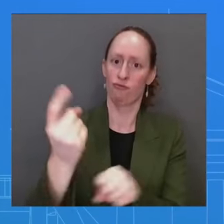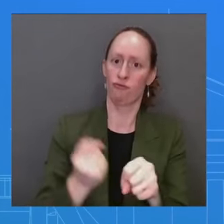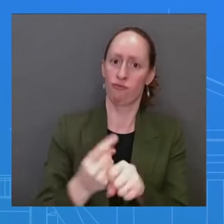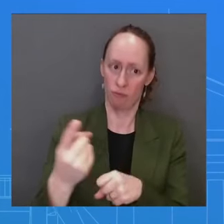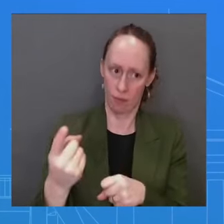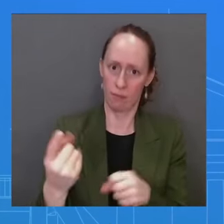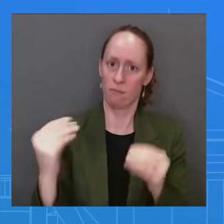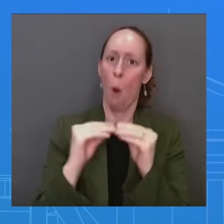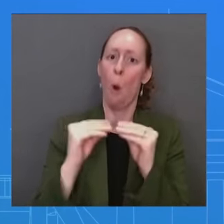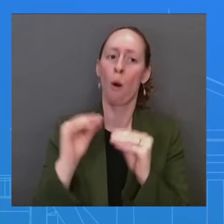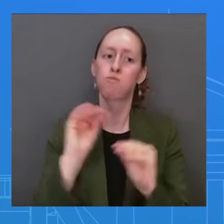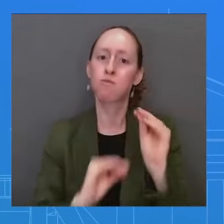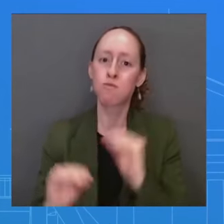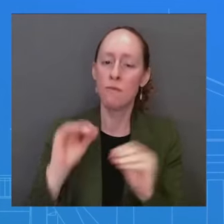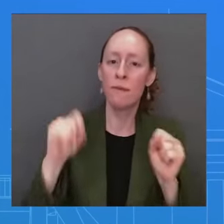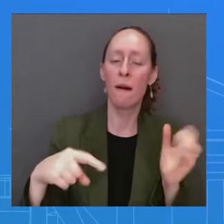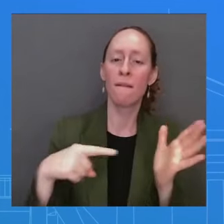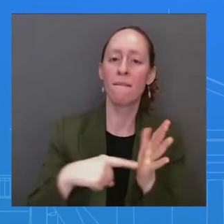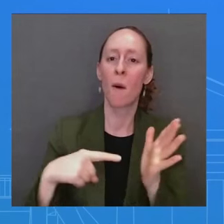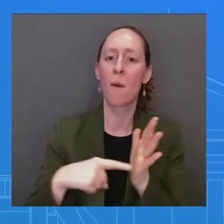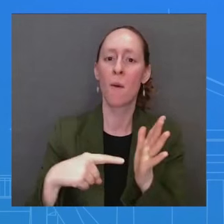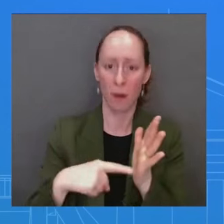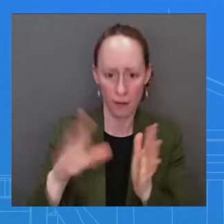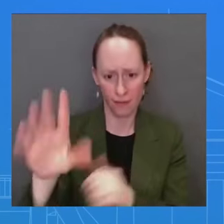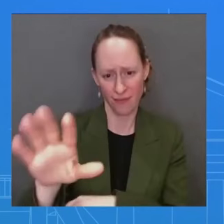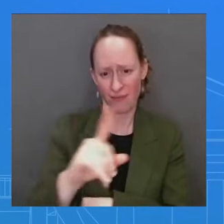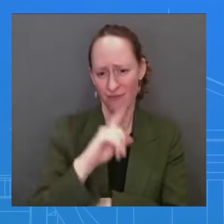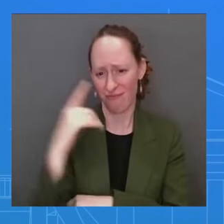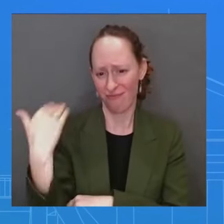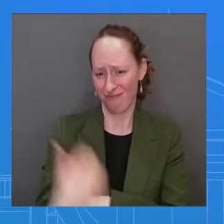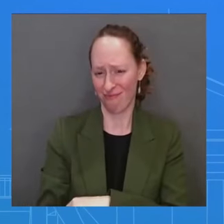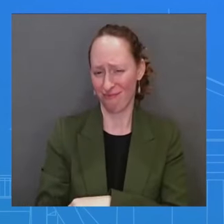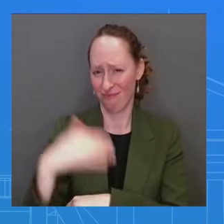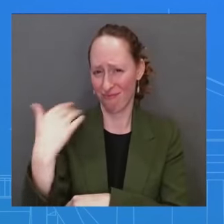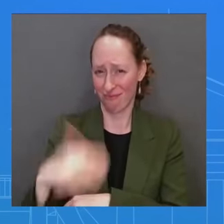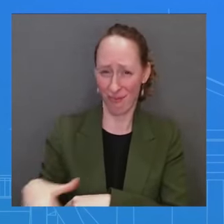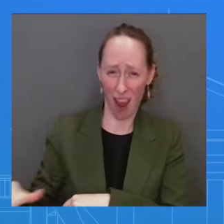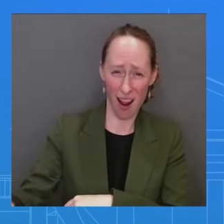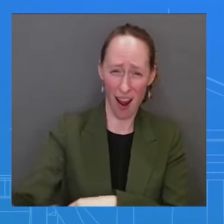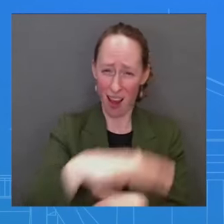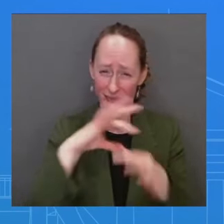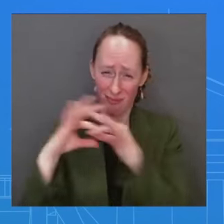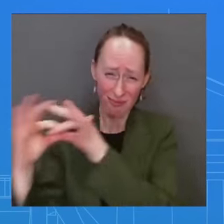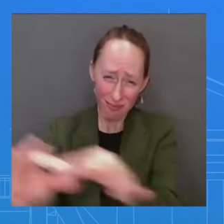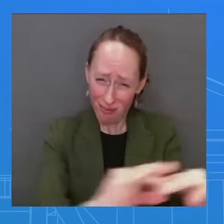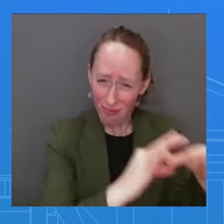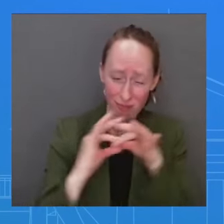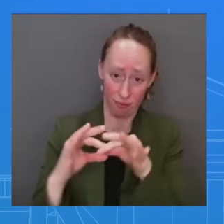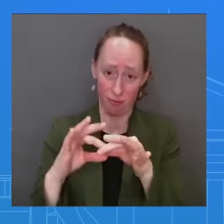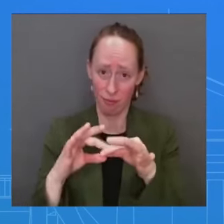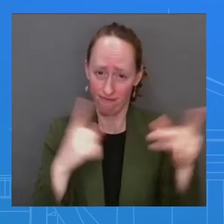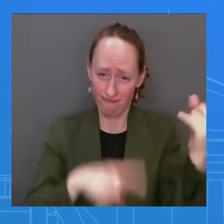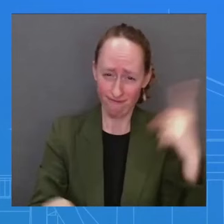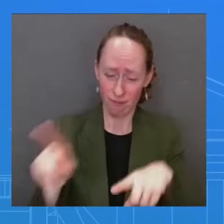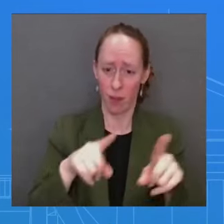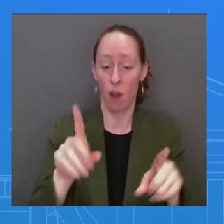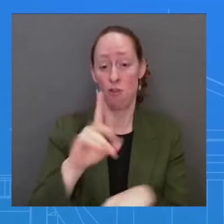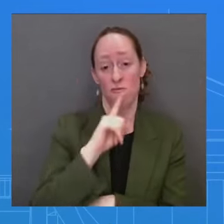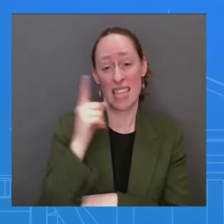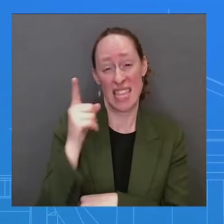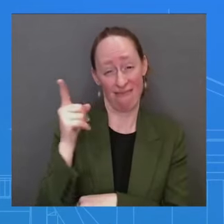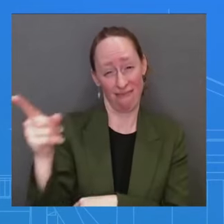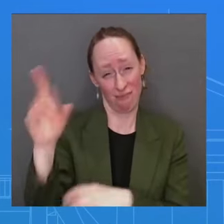work matters, and it is changing lives. President Biden knows that access to care can mean the difference between life and